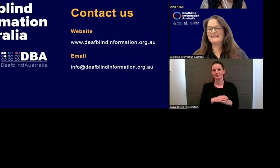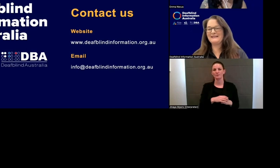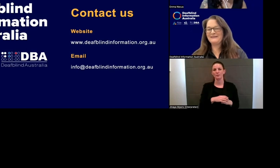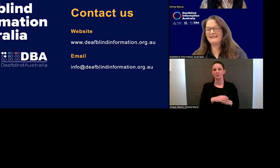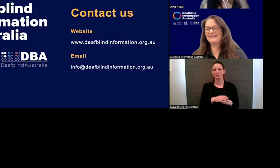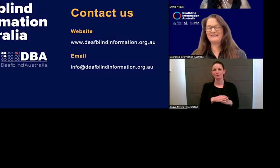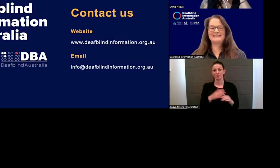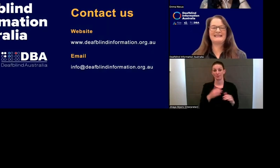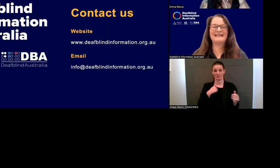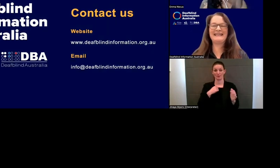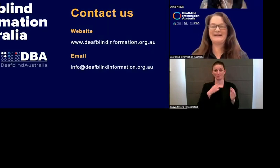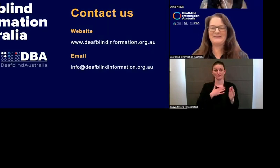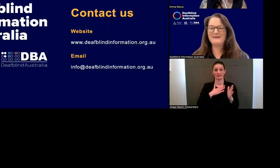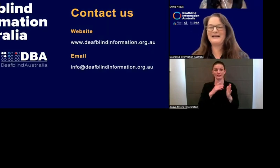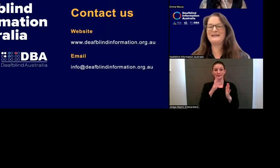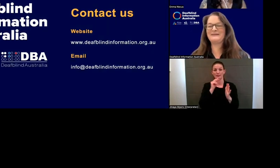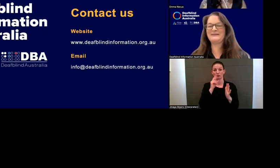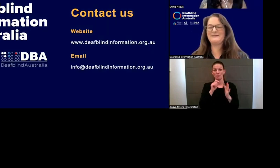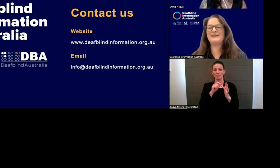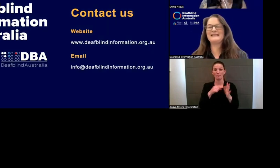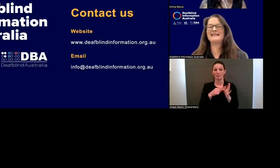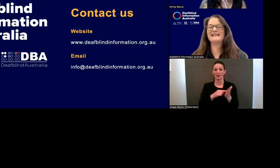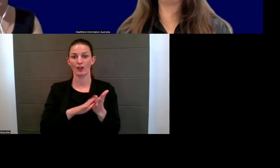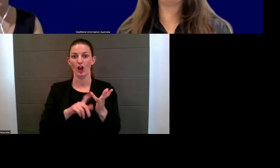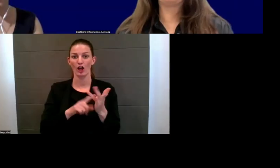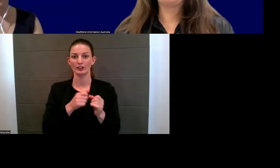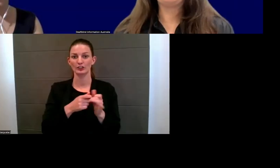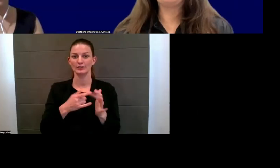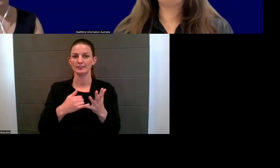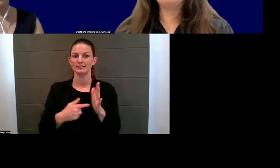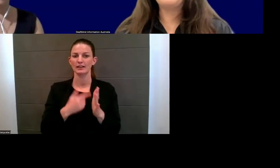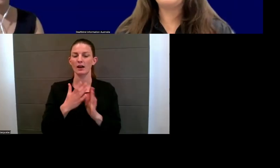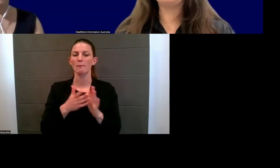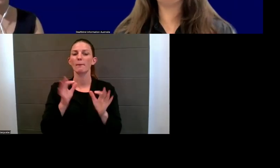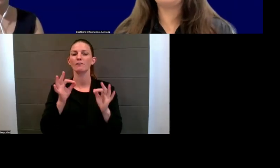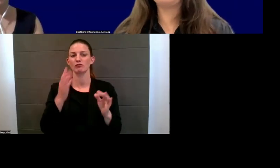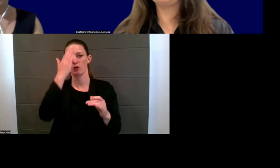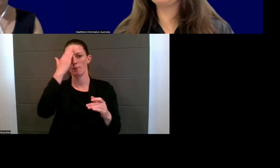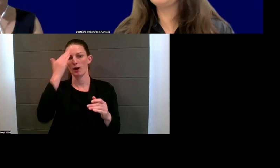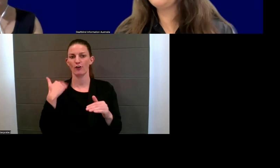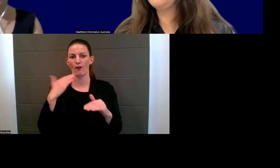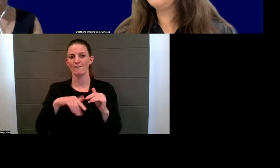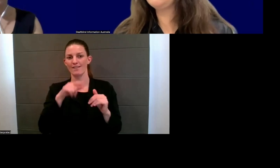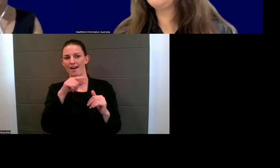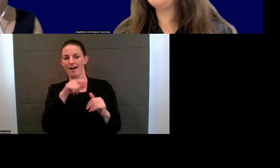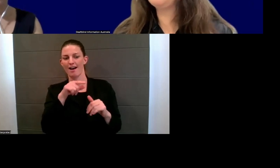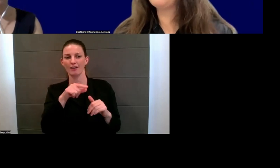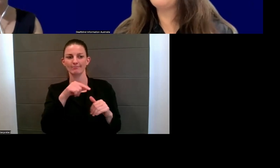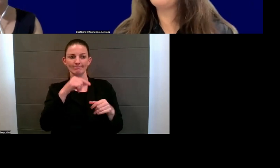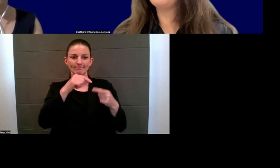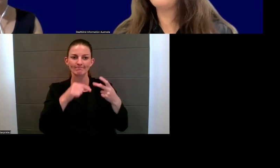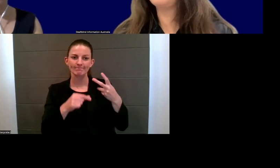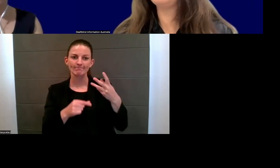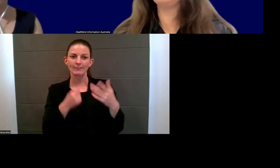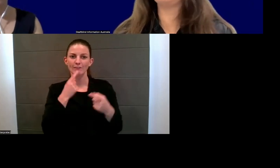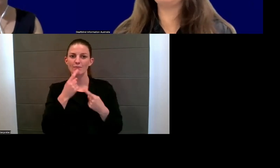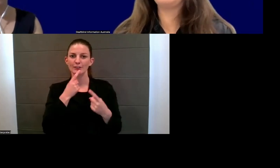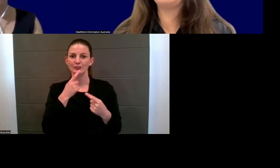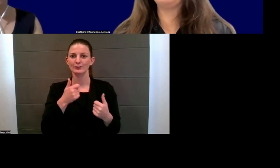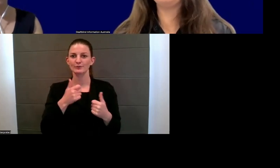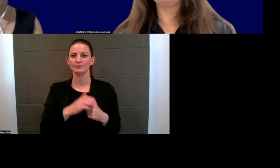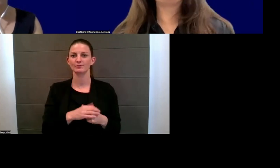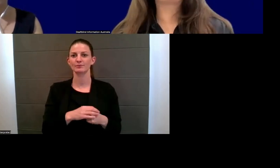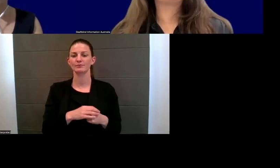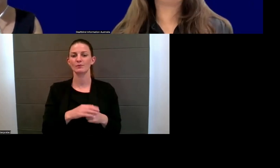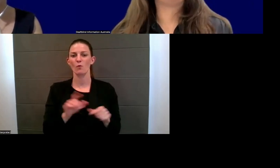pathologist myself, it's good to get a reminder of some of those things. And I think it also sort of highlights for